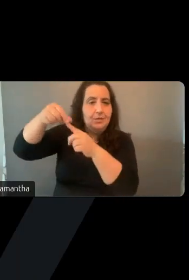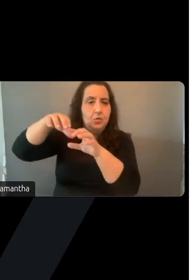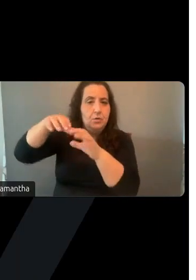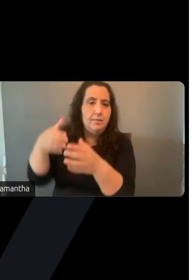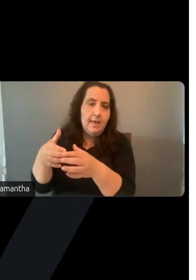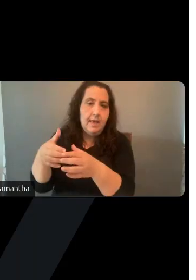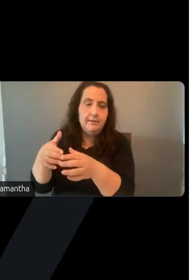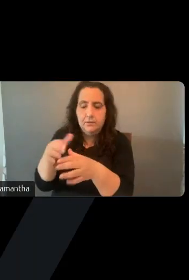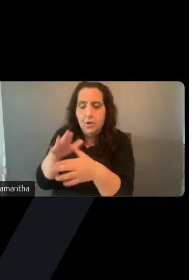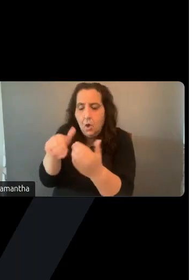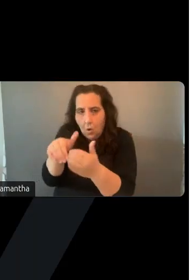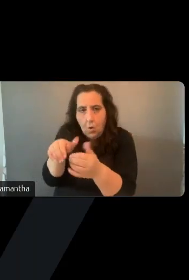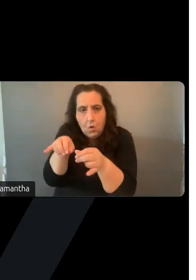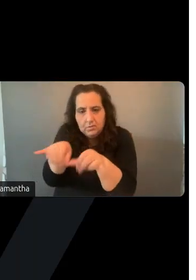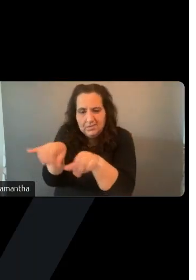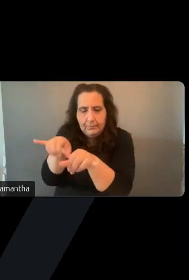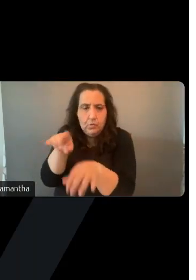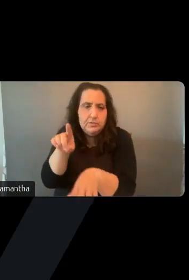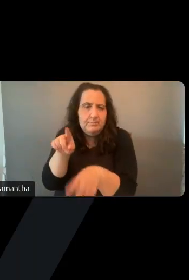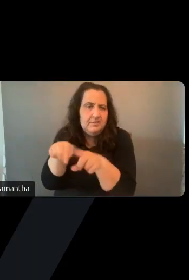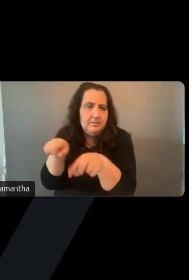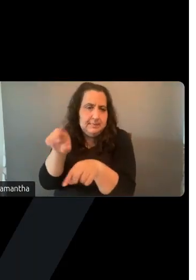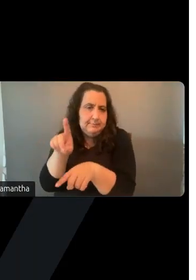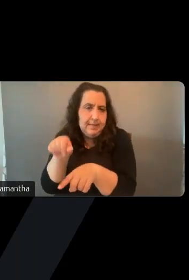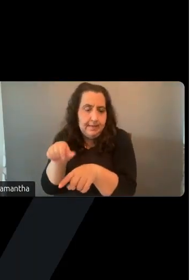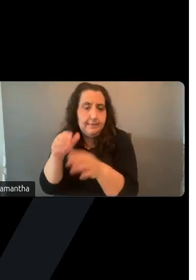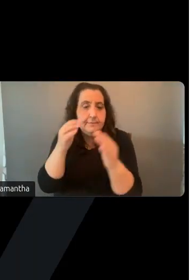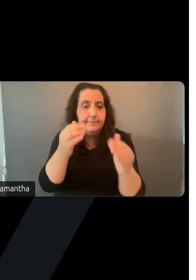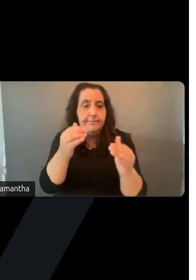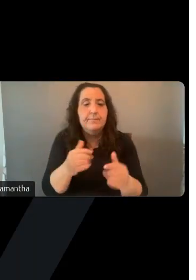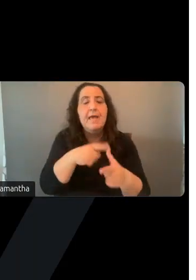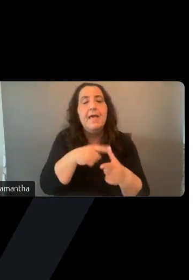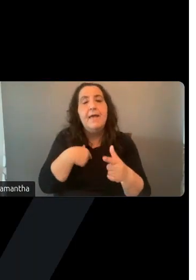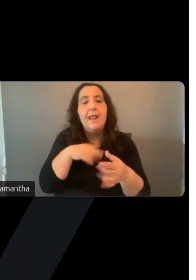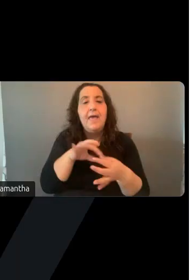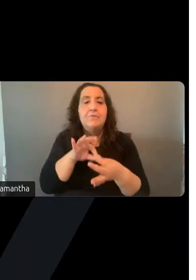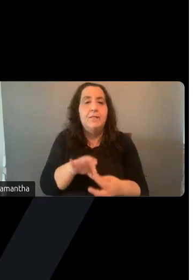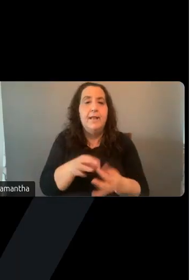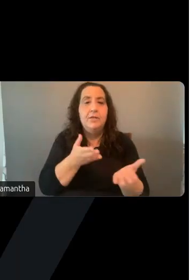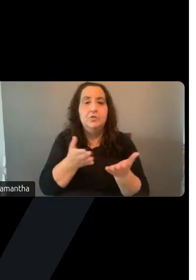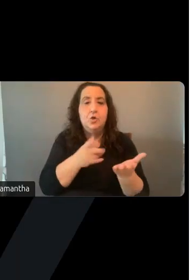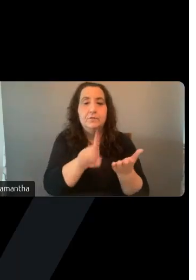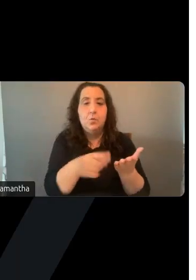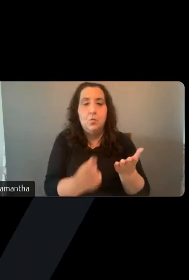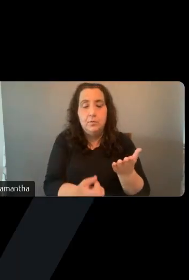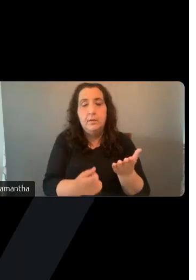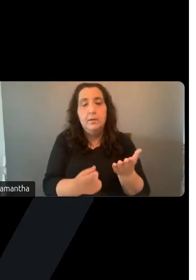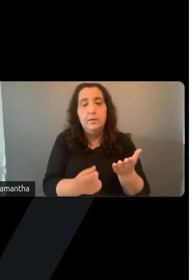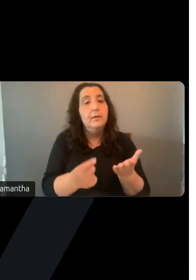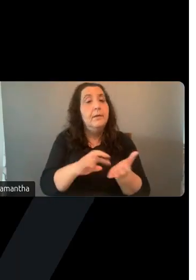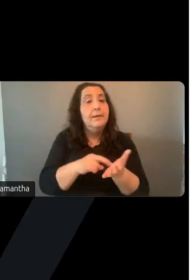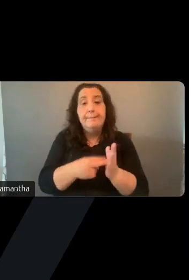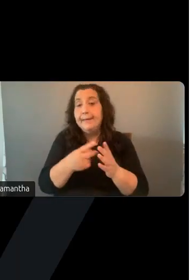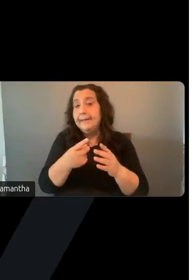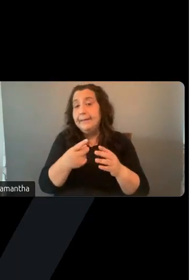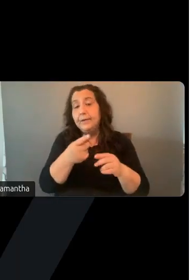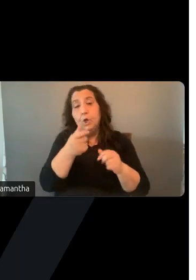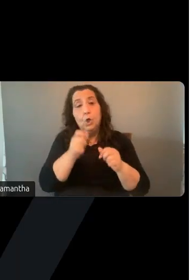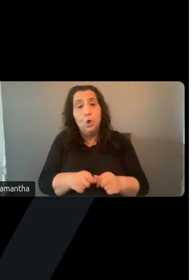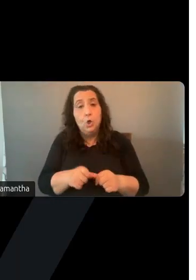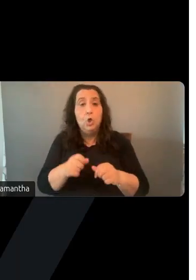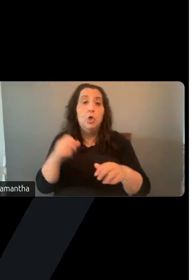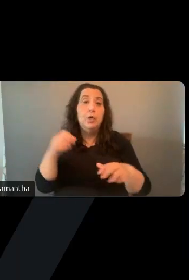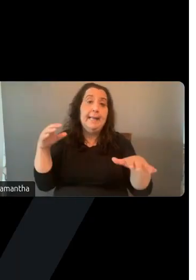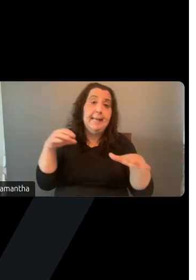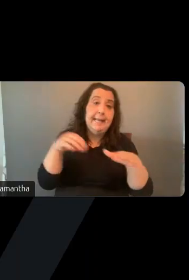peers without disabilities. And then again, you have the related services only, where those may push into any of the above models or be